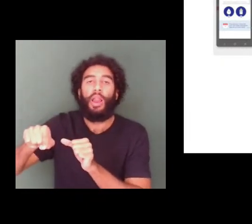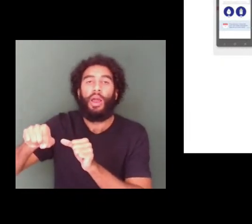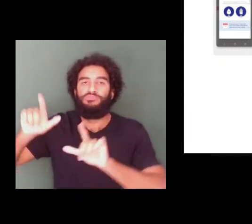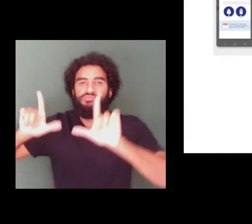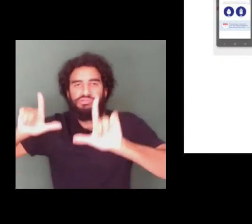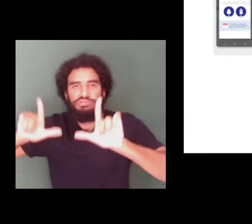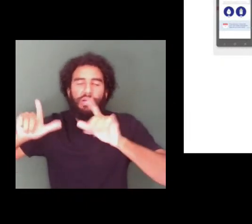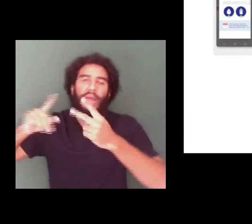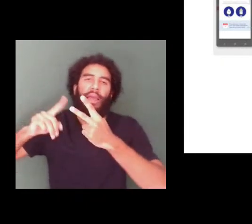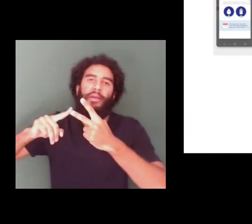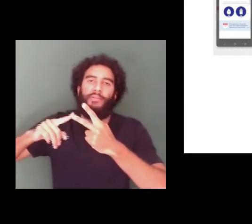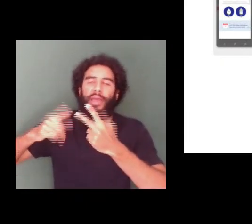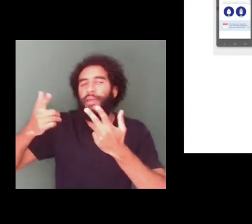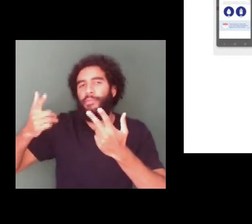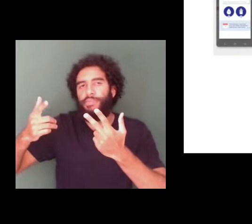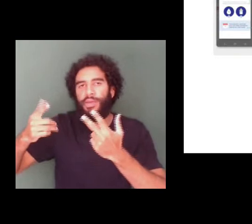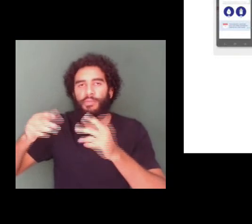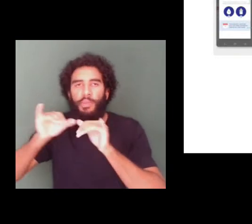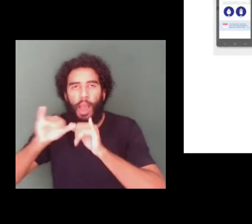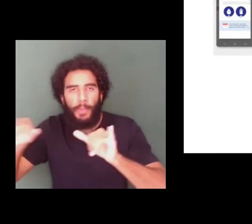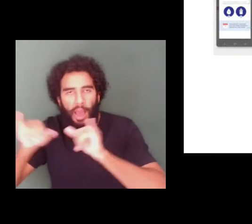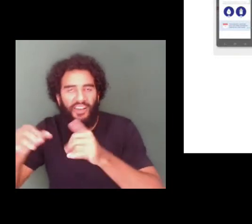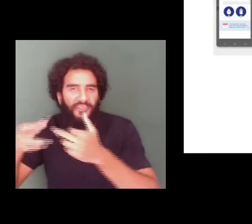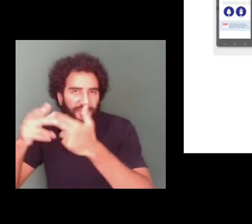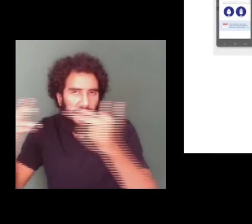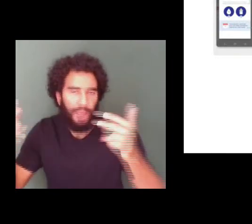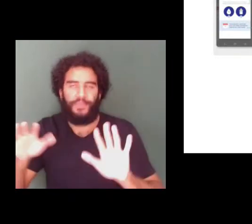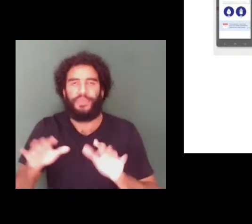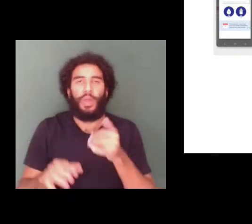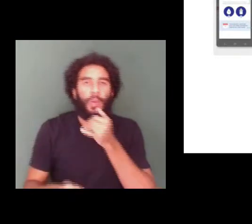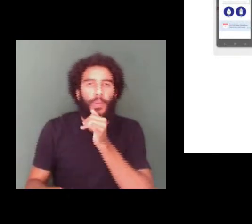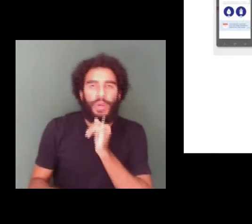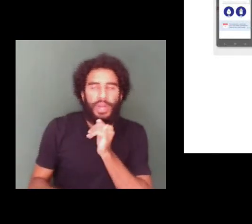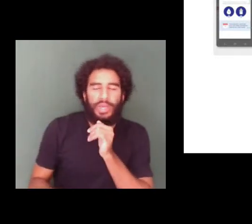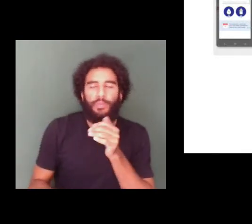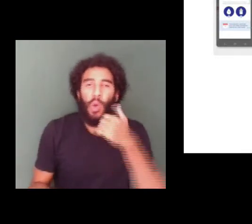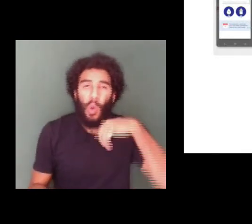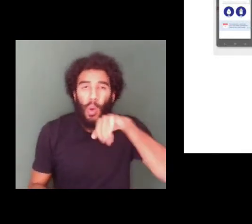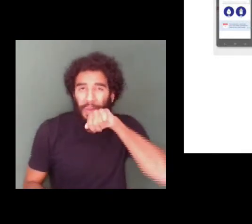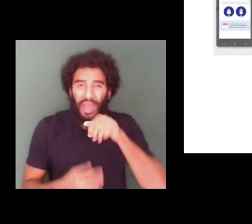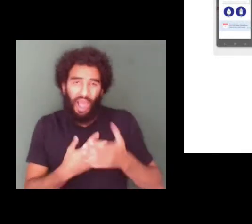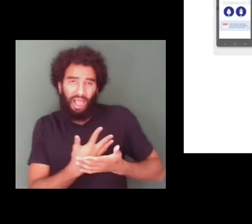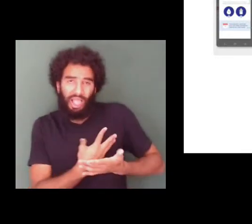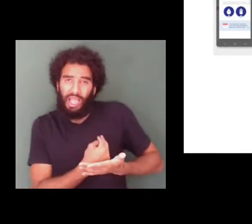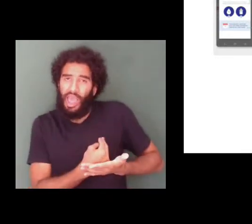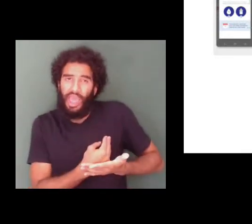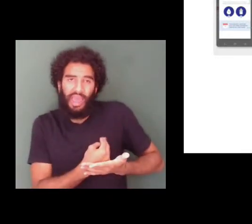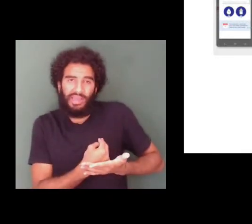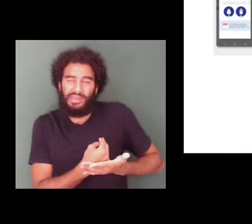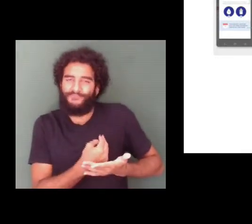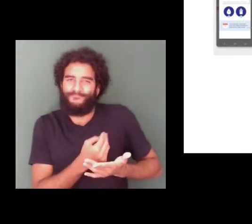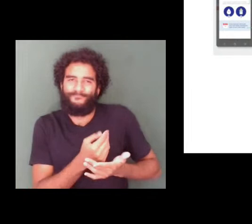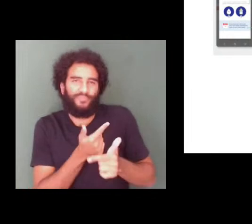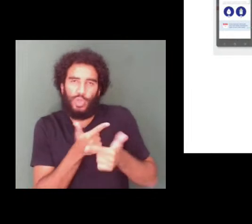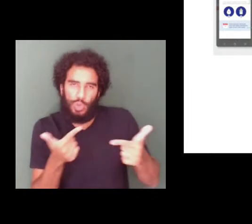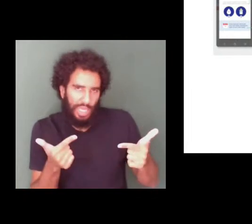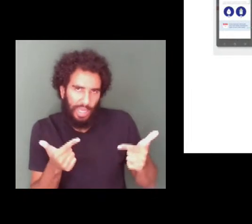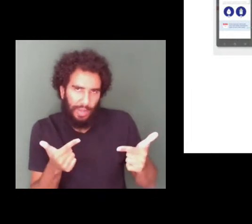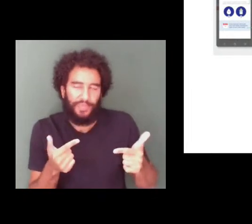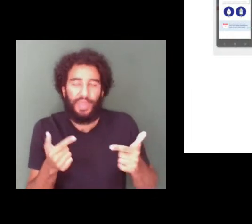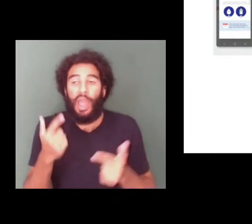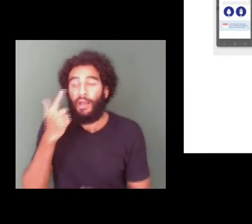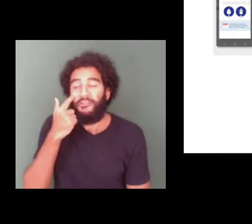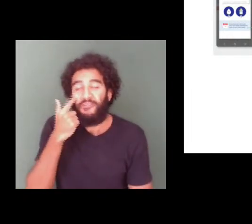breast milk. And all you have to do is click here. And so we can translate that query into a